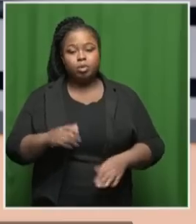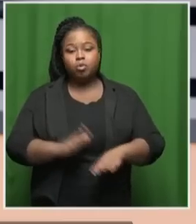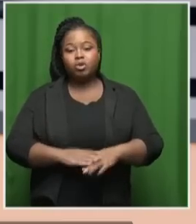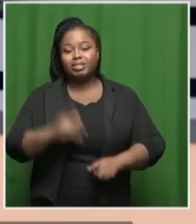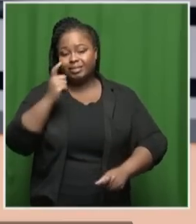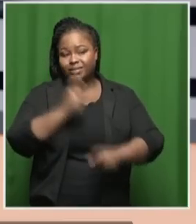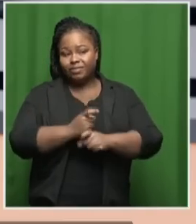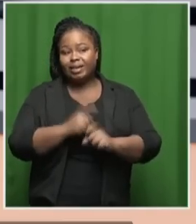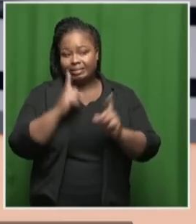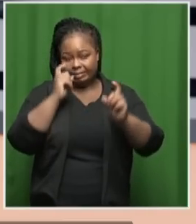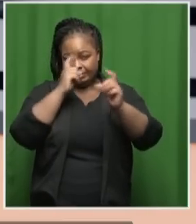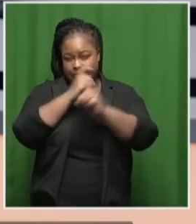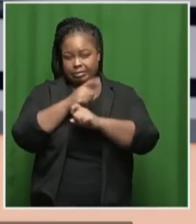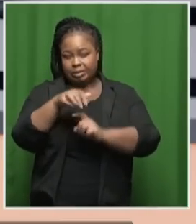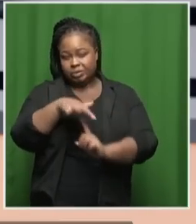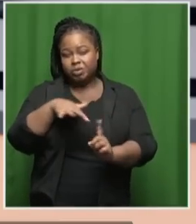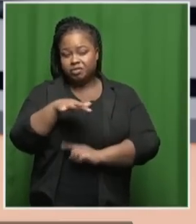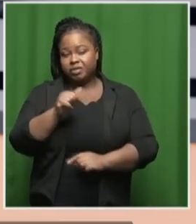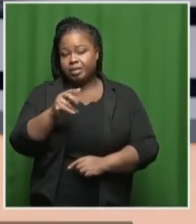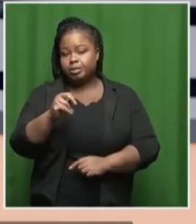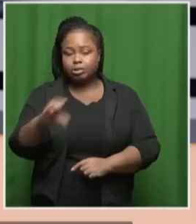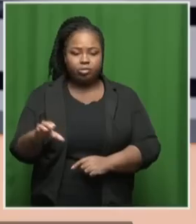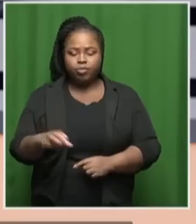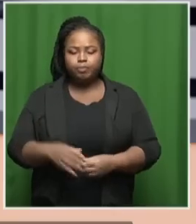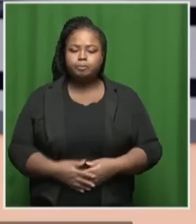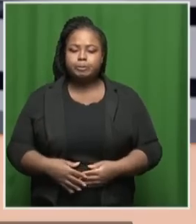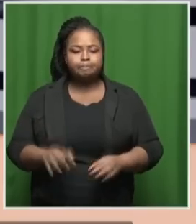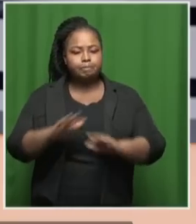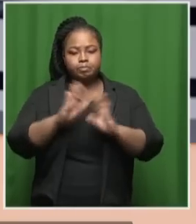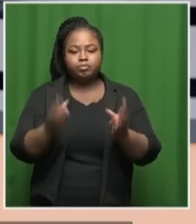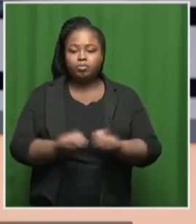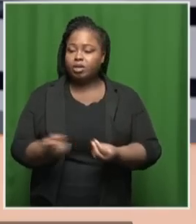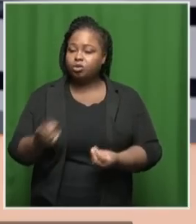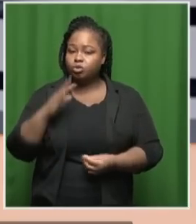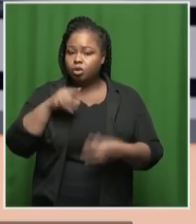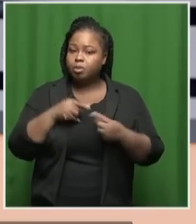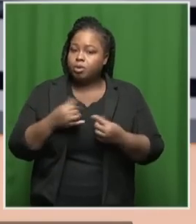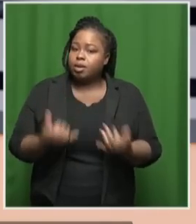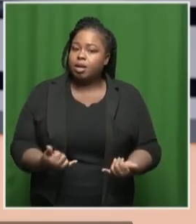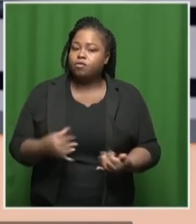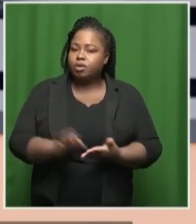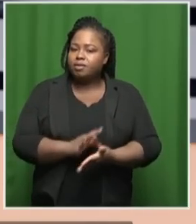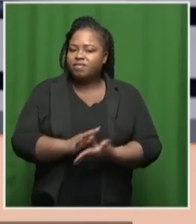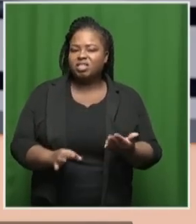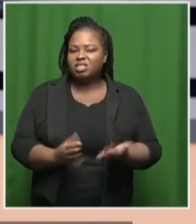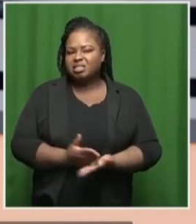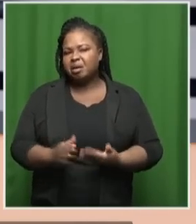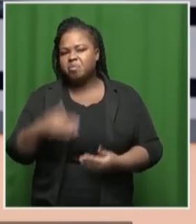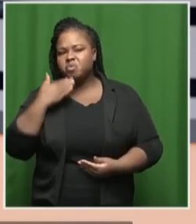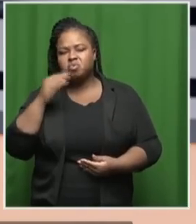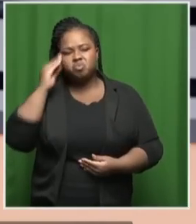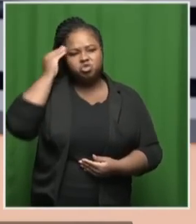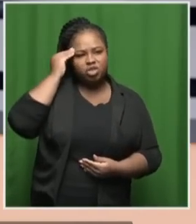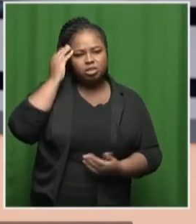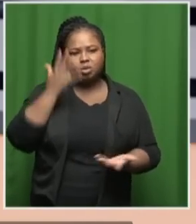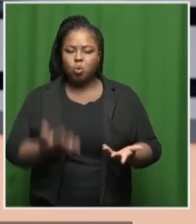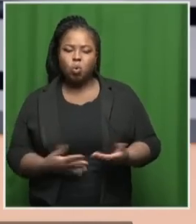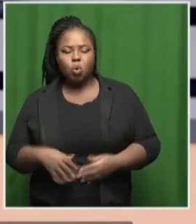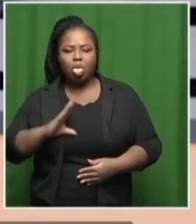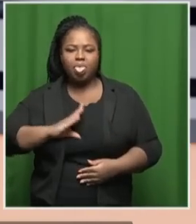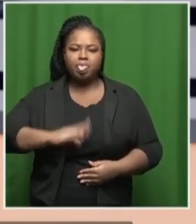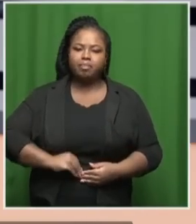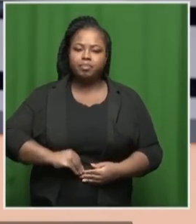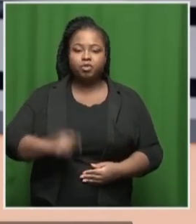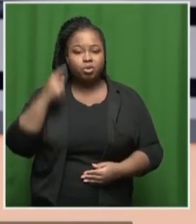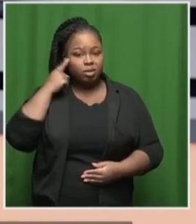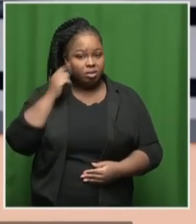difficult and dire situation for the ANC in the run-up, in everything you're covering, in terms of voter sentiment and where we're at? Do you think that they